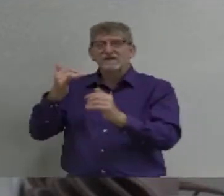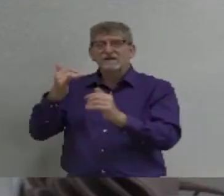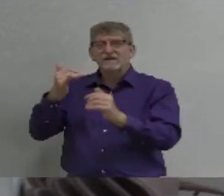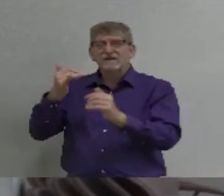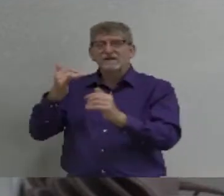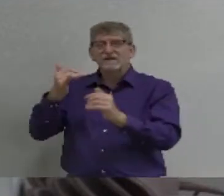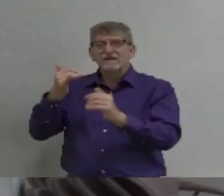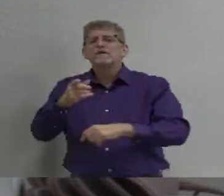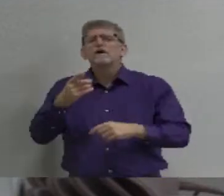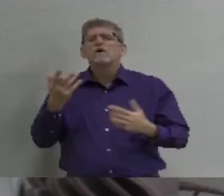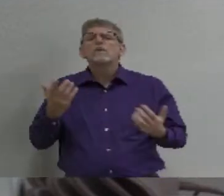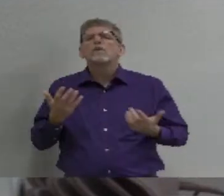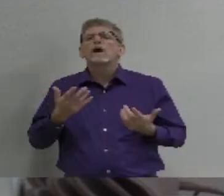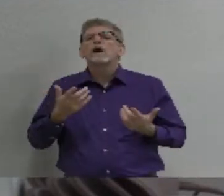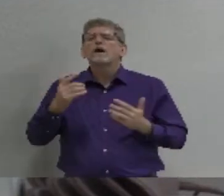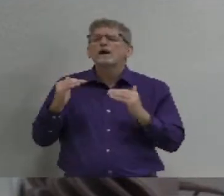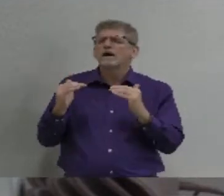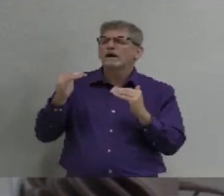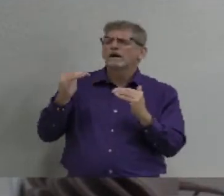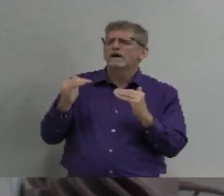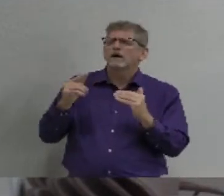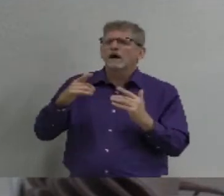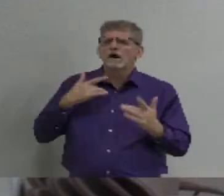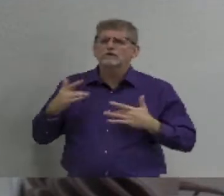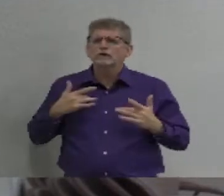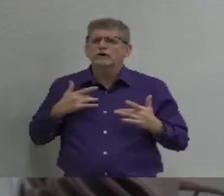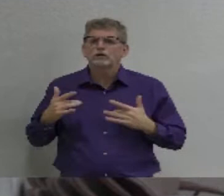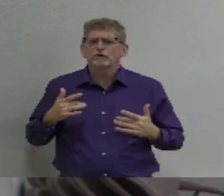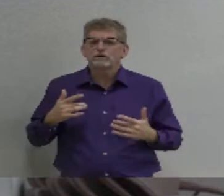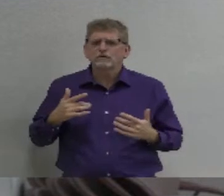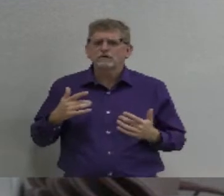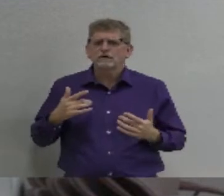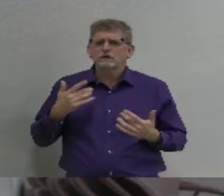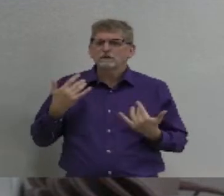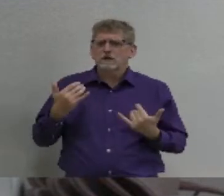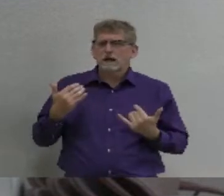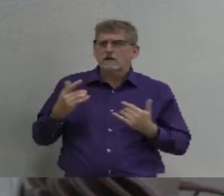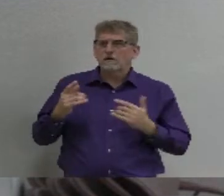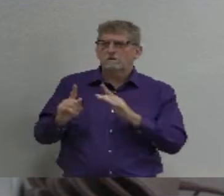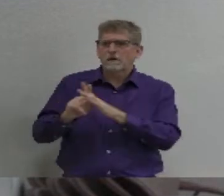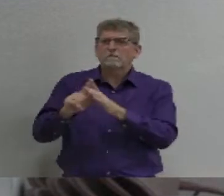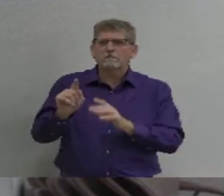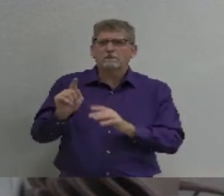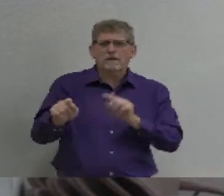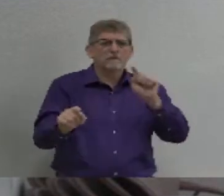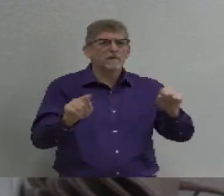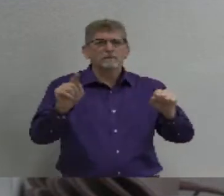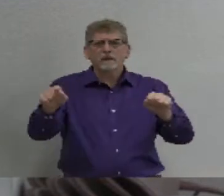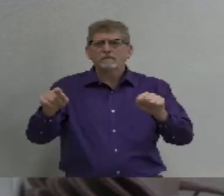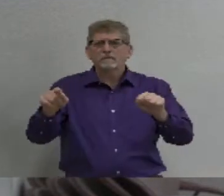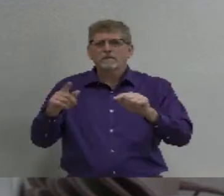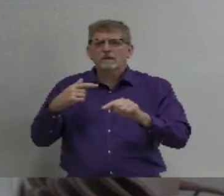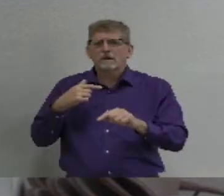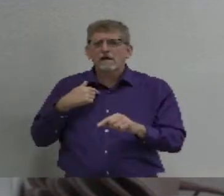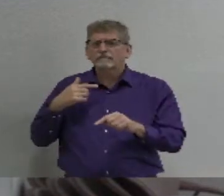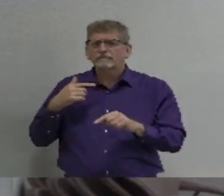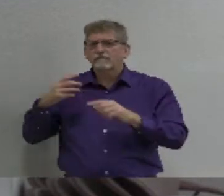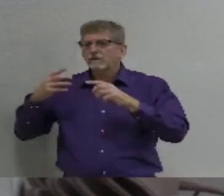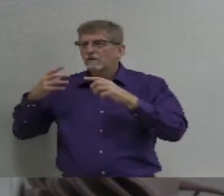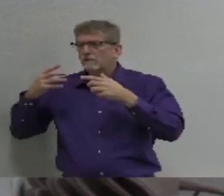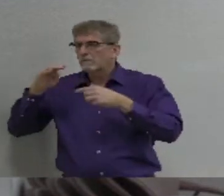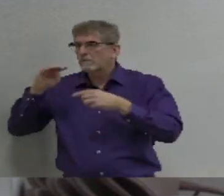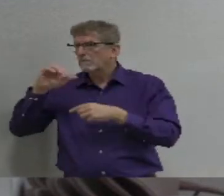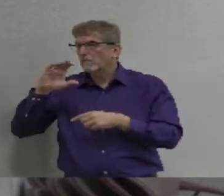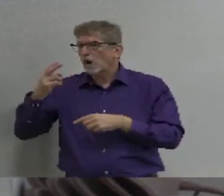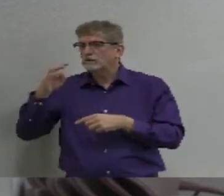concern? Just right now, we've just got several things kind of popping up, coming together at the same time. We've got March Madness coming through town That's